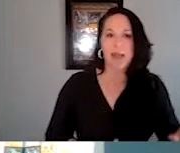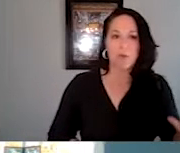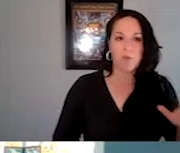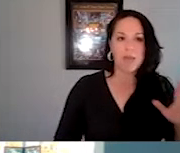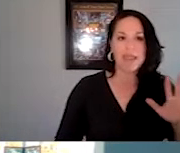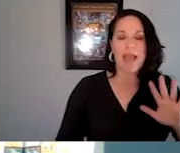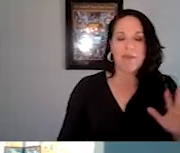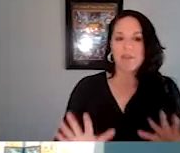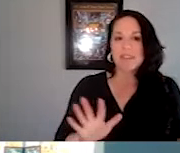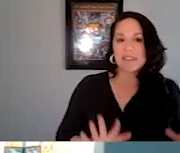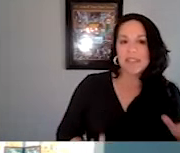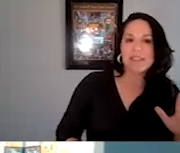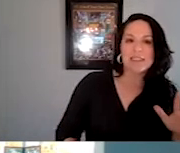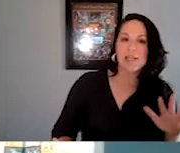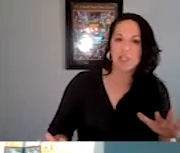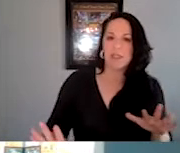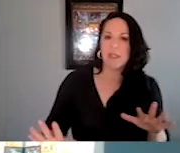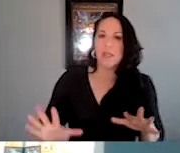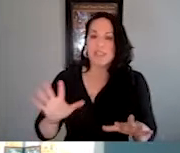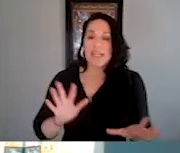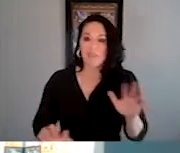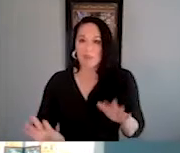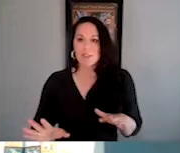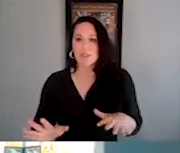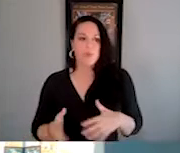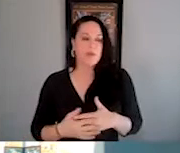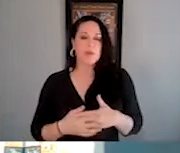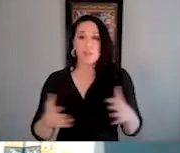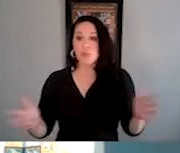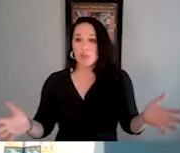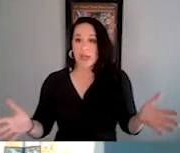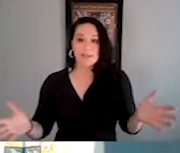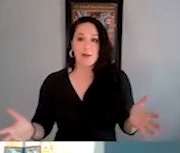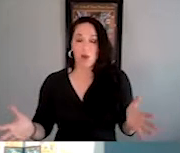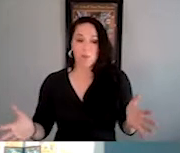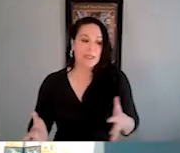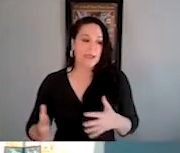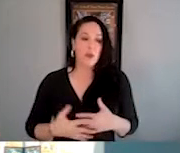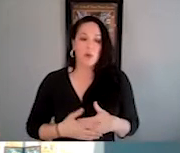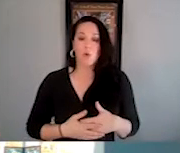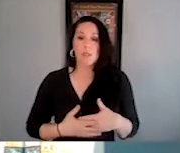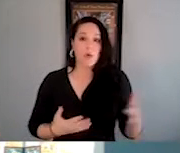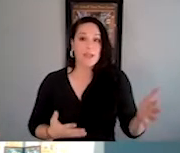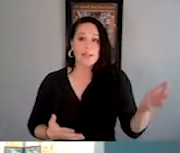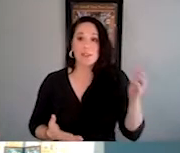that feedback, where we can have a facilitated discussion with getting information from whether it's youth at a town hall meeting, or we go into the